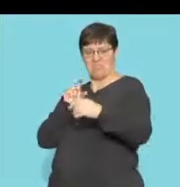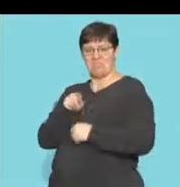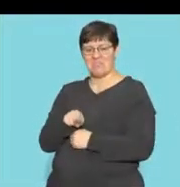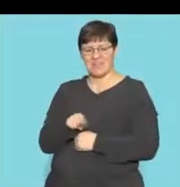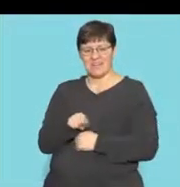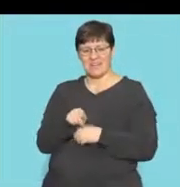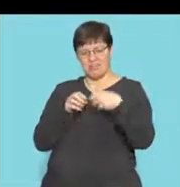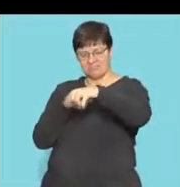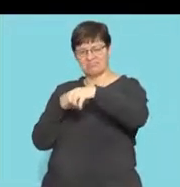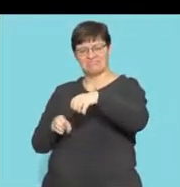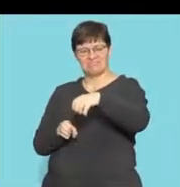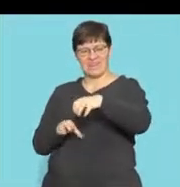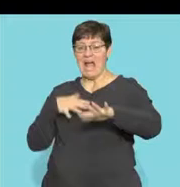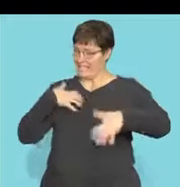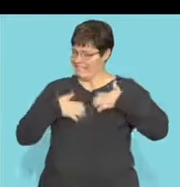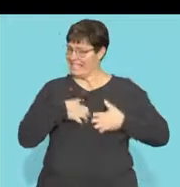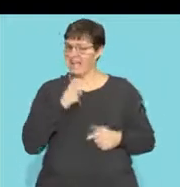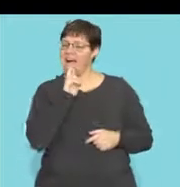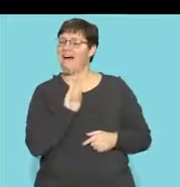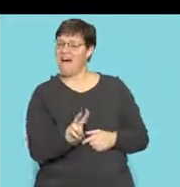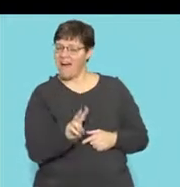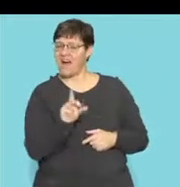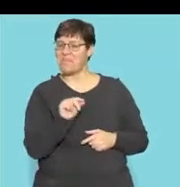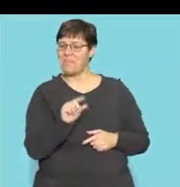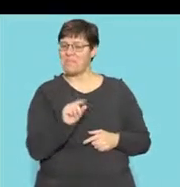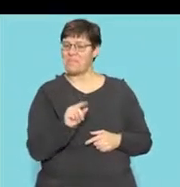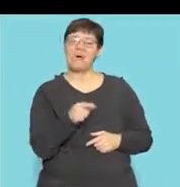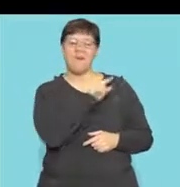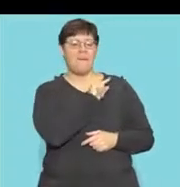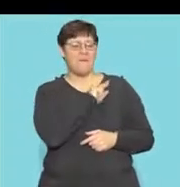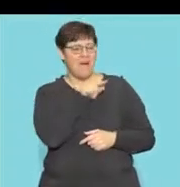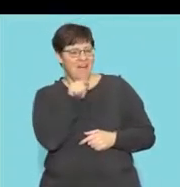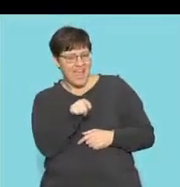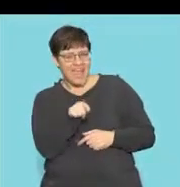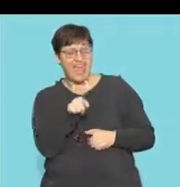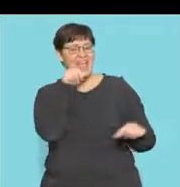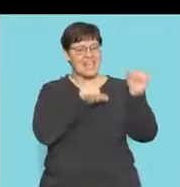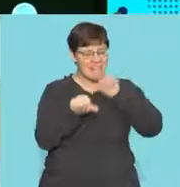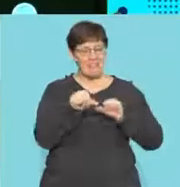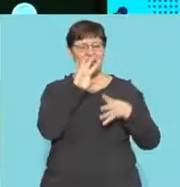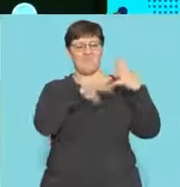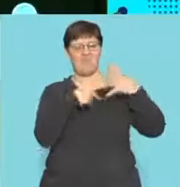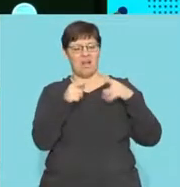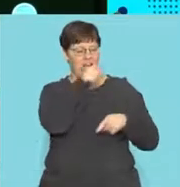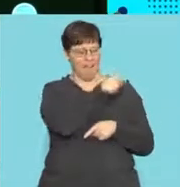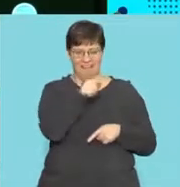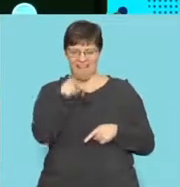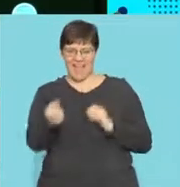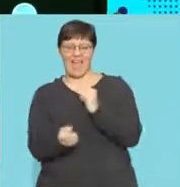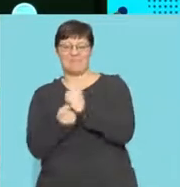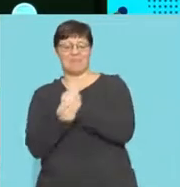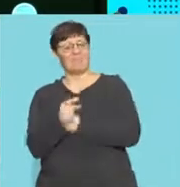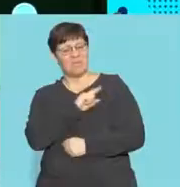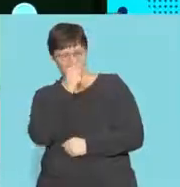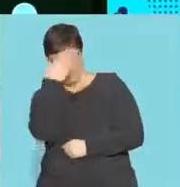And so it was really exciting, and it was one of the reasons why we know the chemical formula of certain substances.